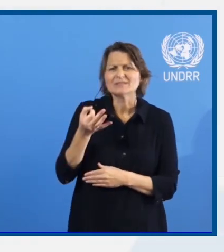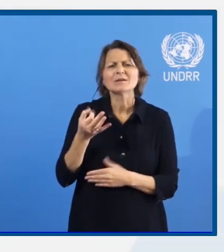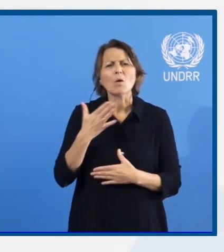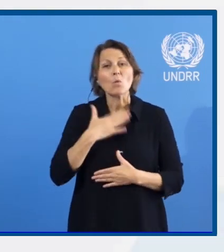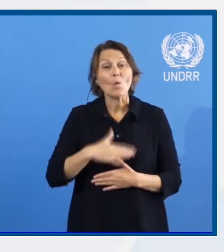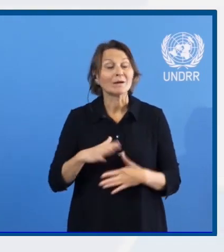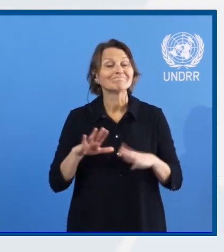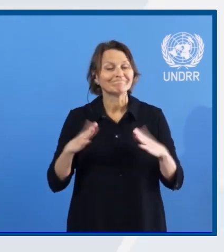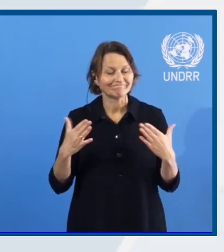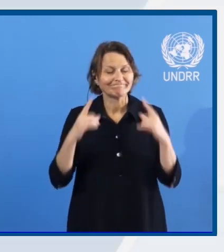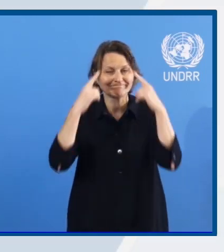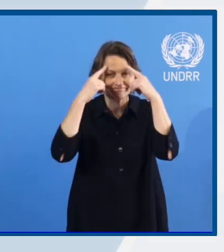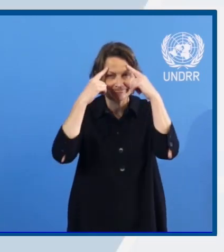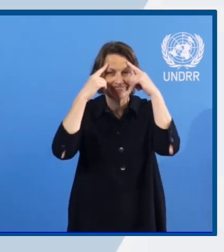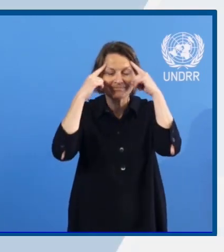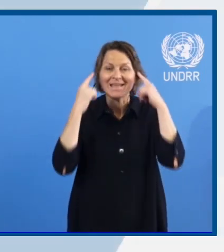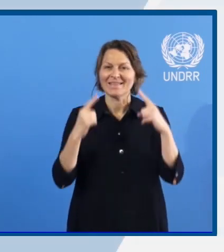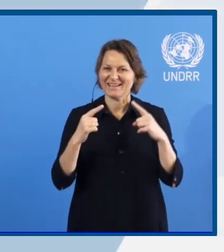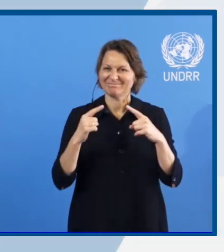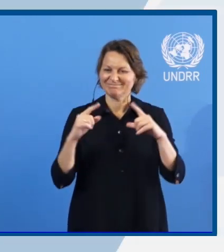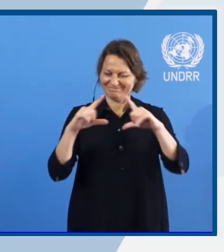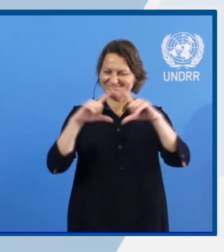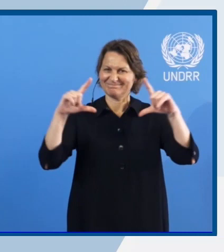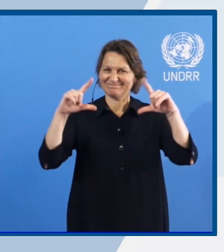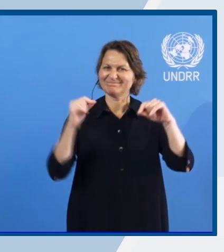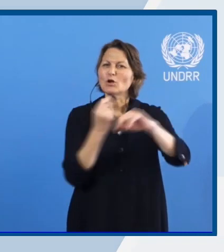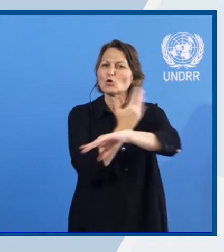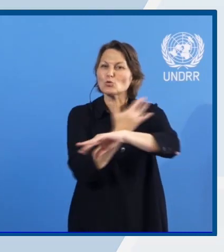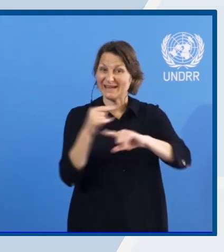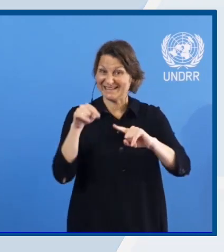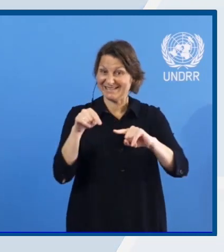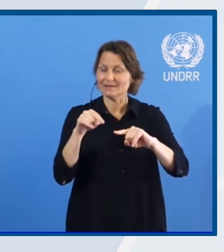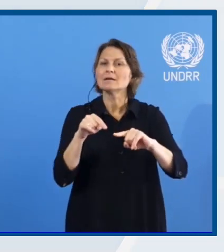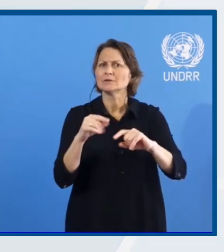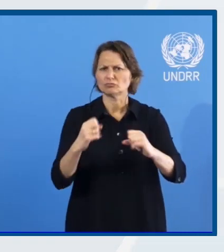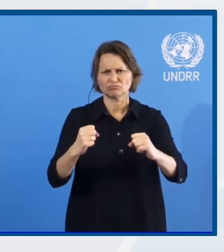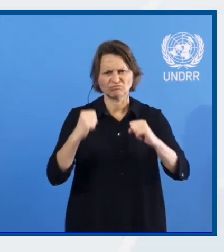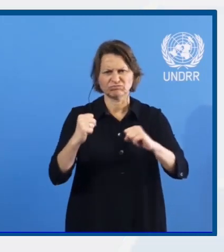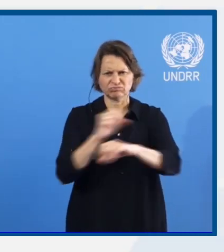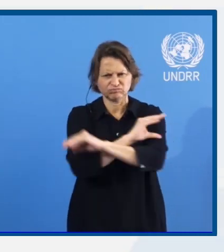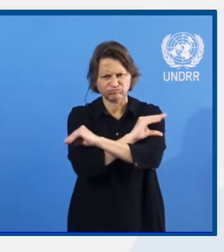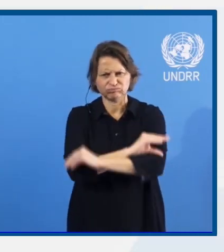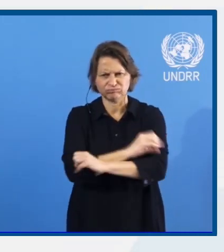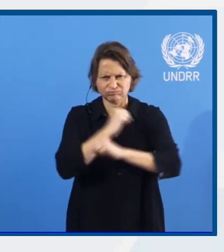in the green bonds. And going forward with the SDG bonds,